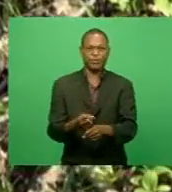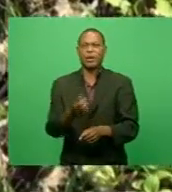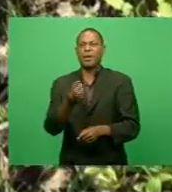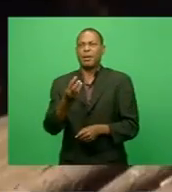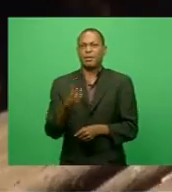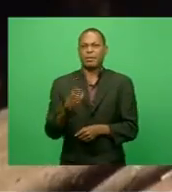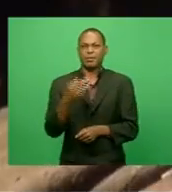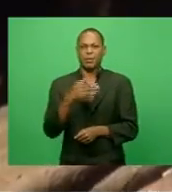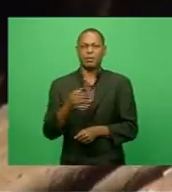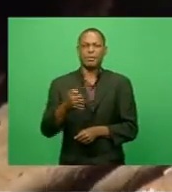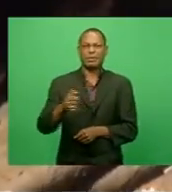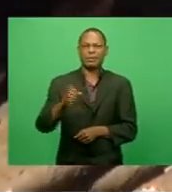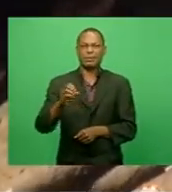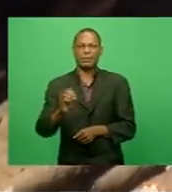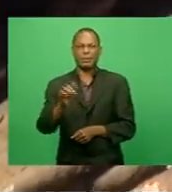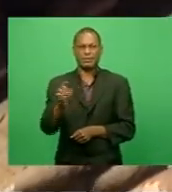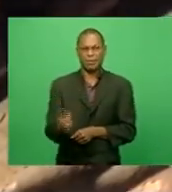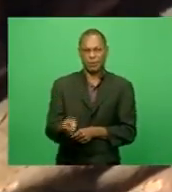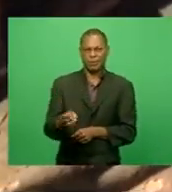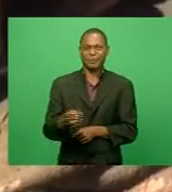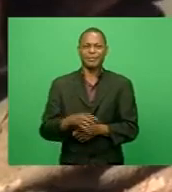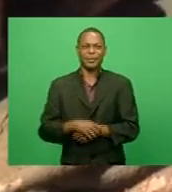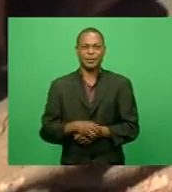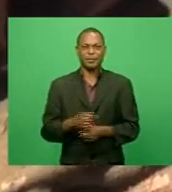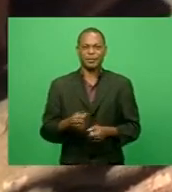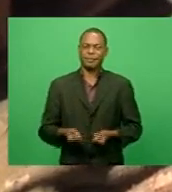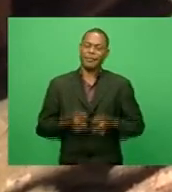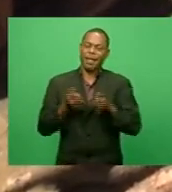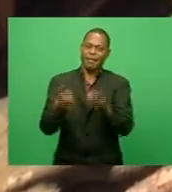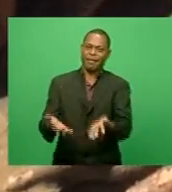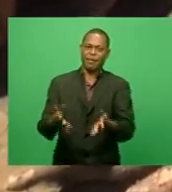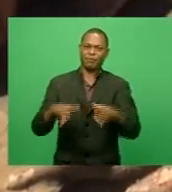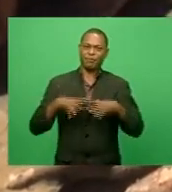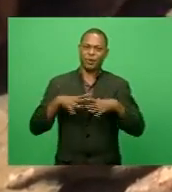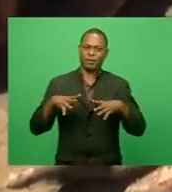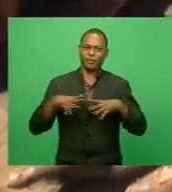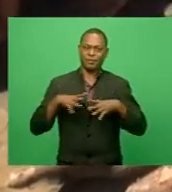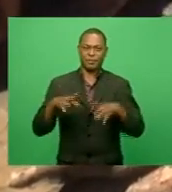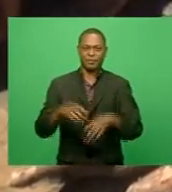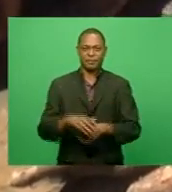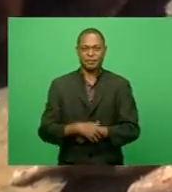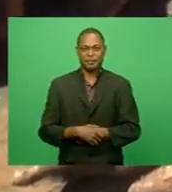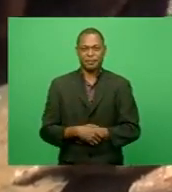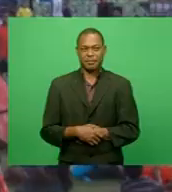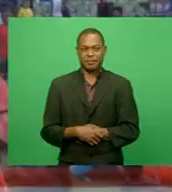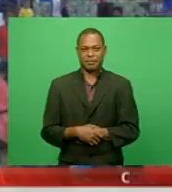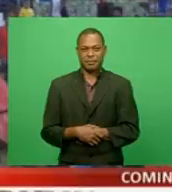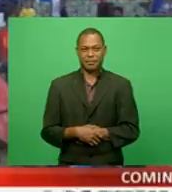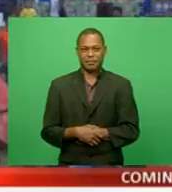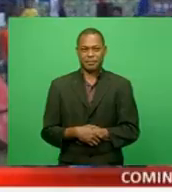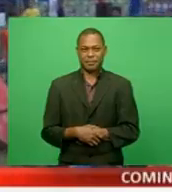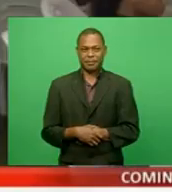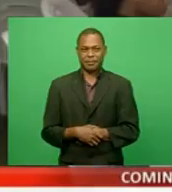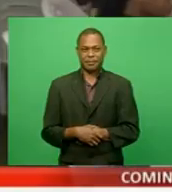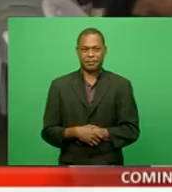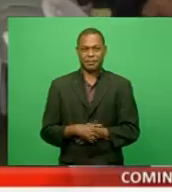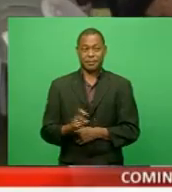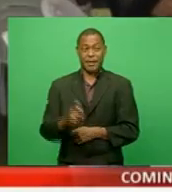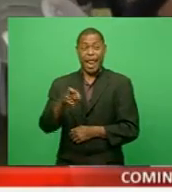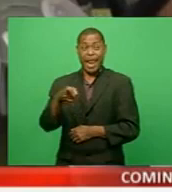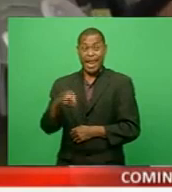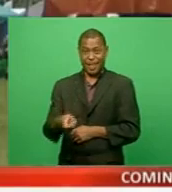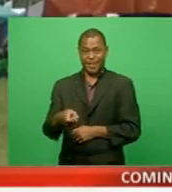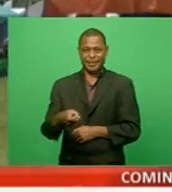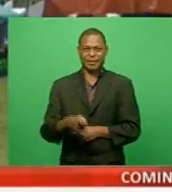individual packs of seeds, which were handed out for free. Pranita Prakash, FBC News. Up ahead,